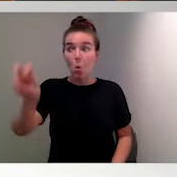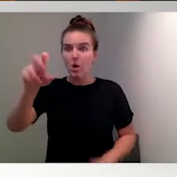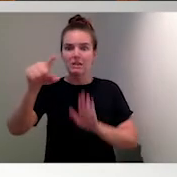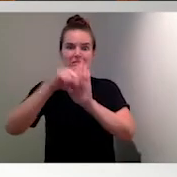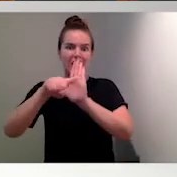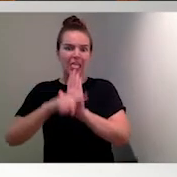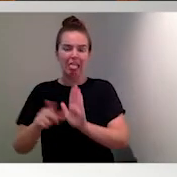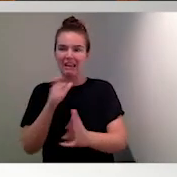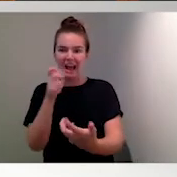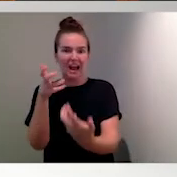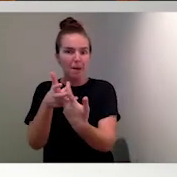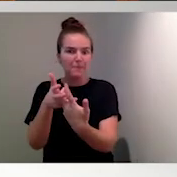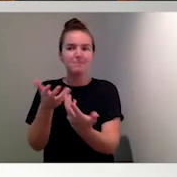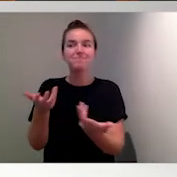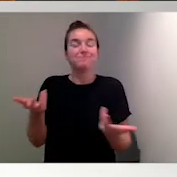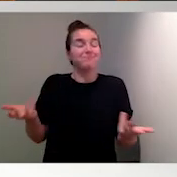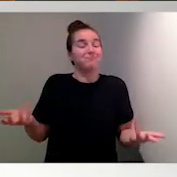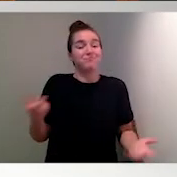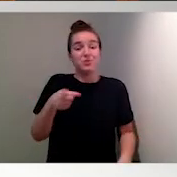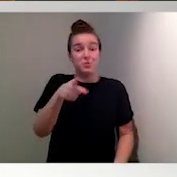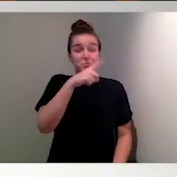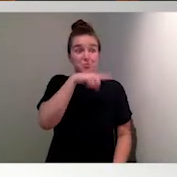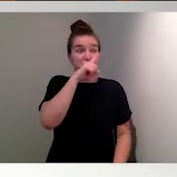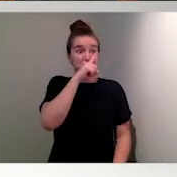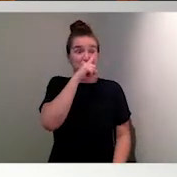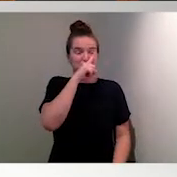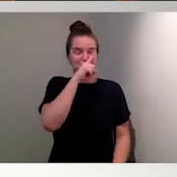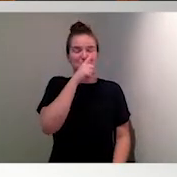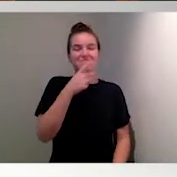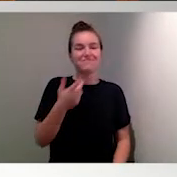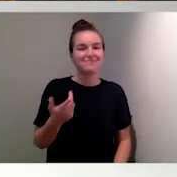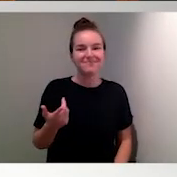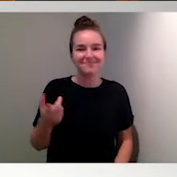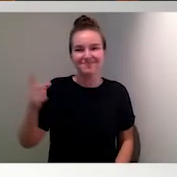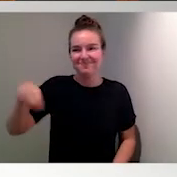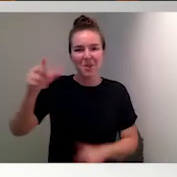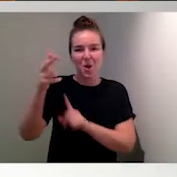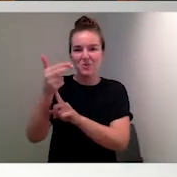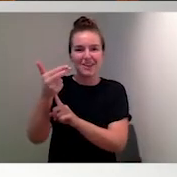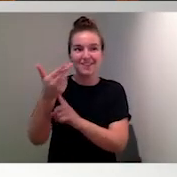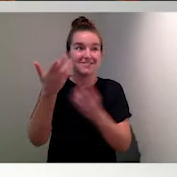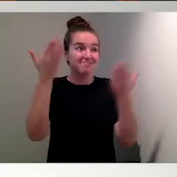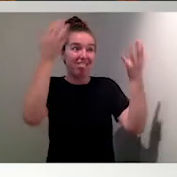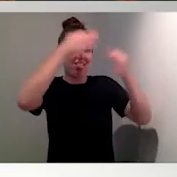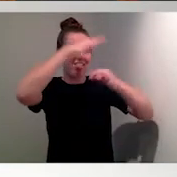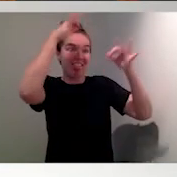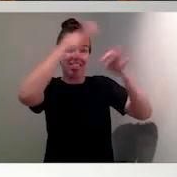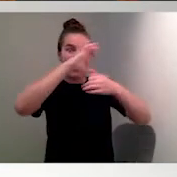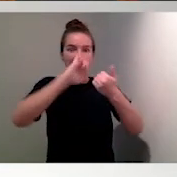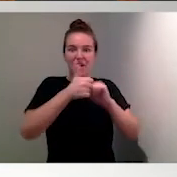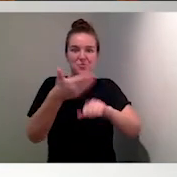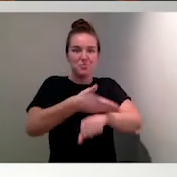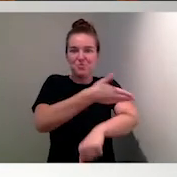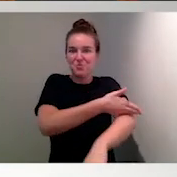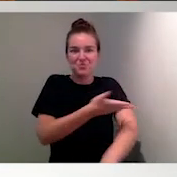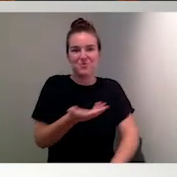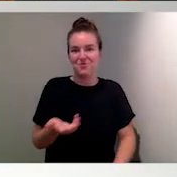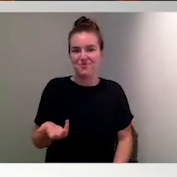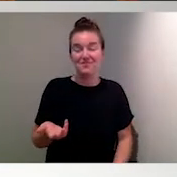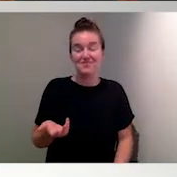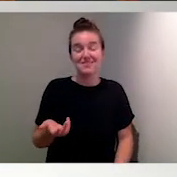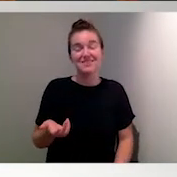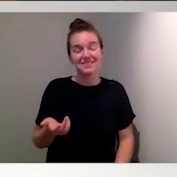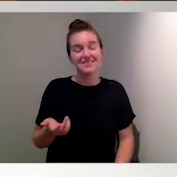of knowing how to improve, how to push for those improvements. And then we end up in situations where here it